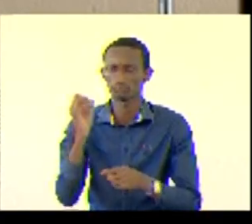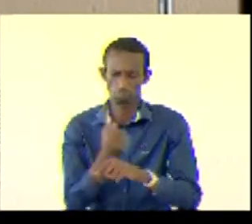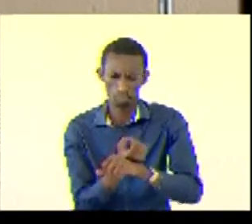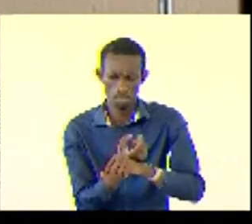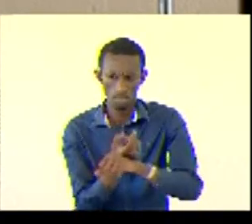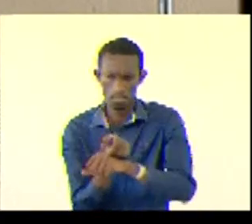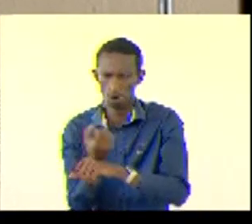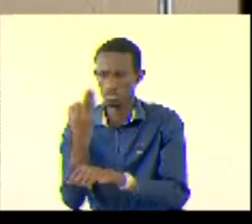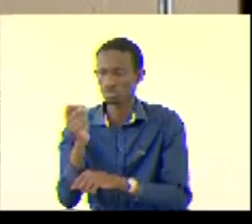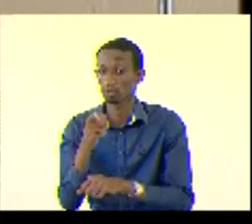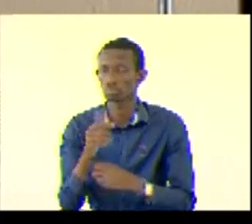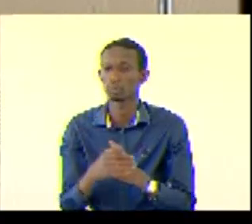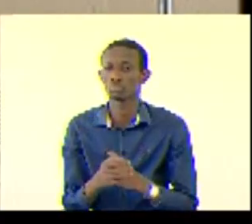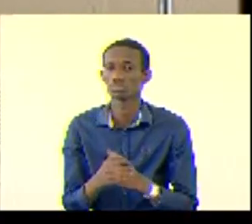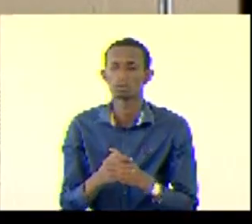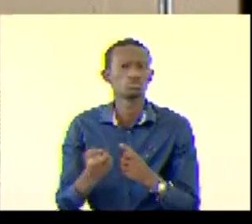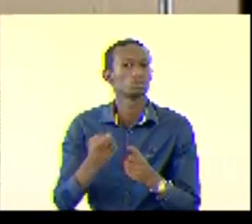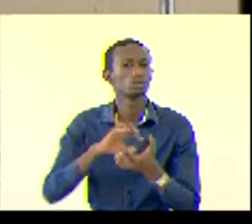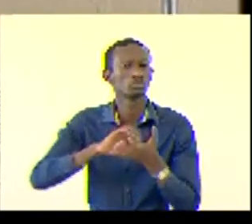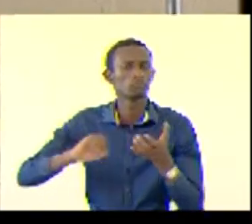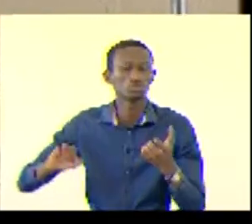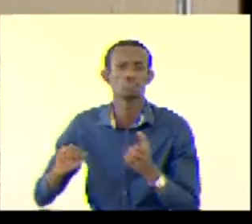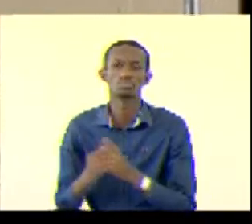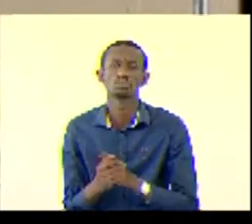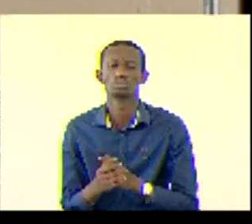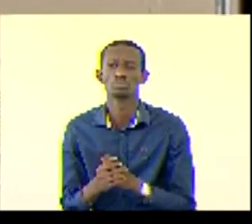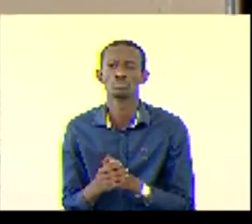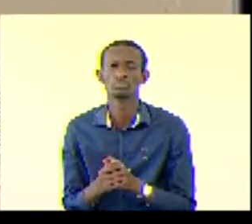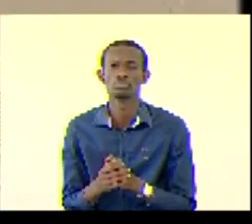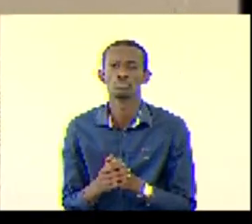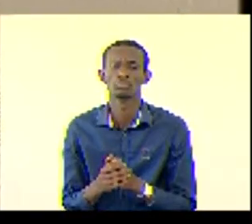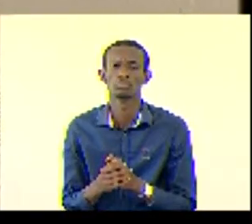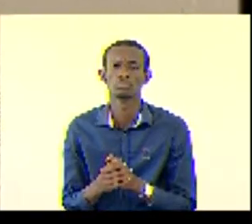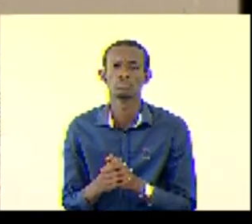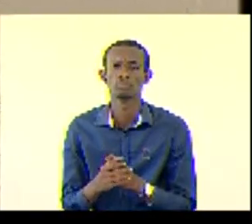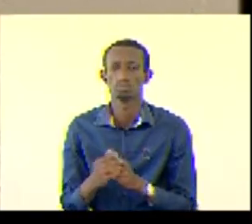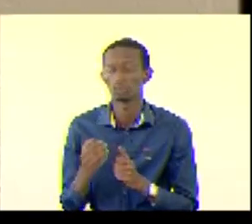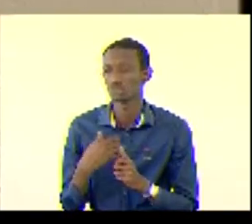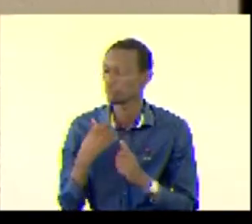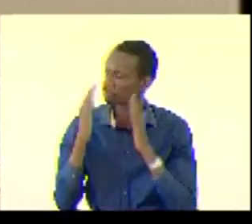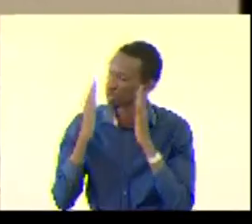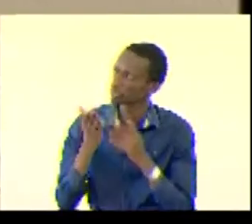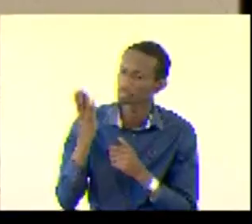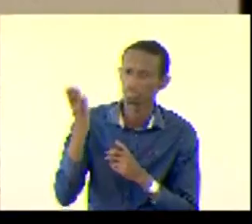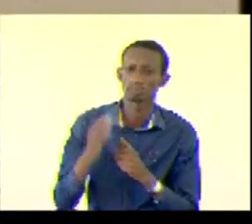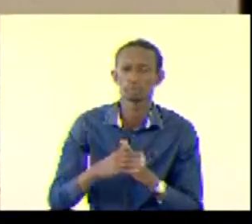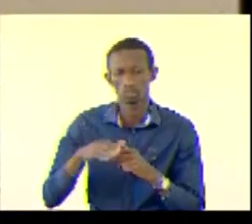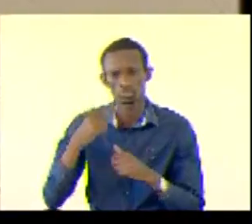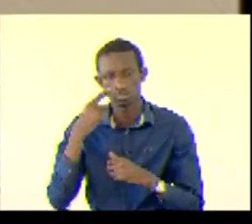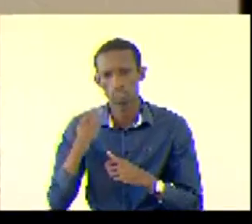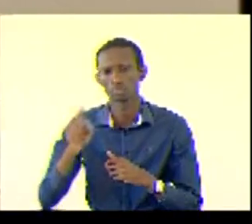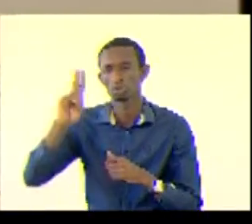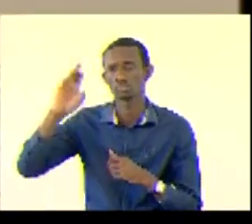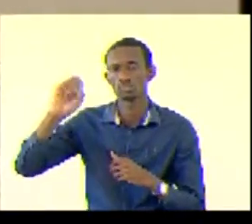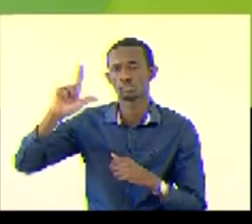you move at 30 seconds. So I'll just consider this one, then may just look at the volume, the